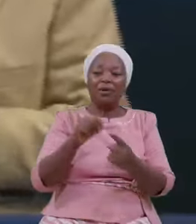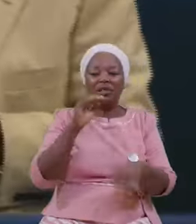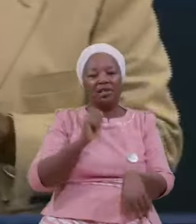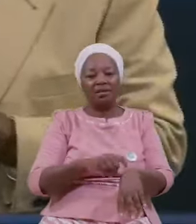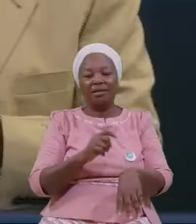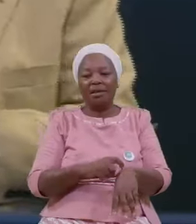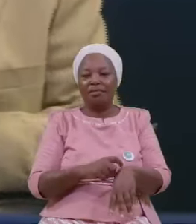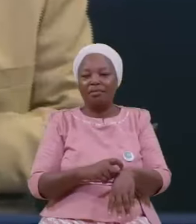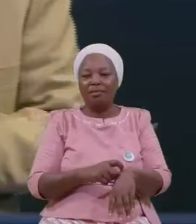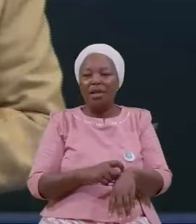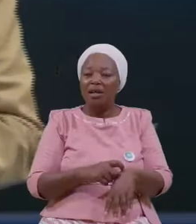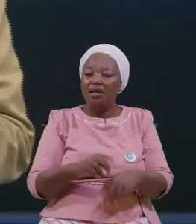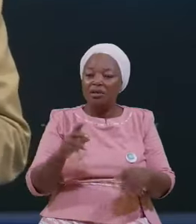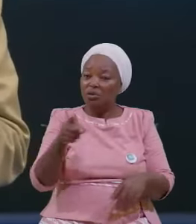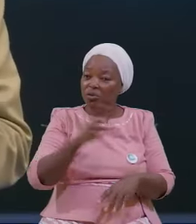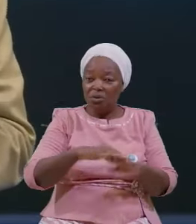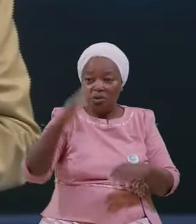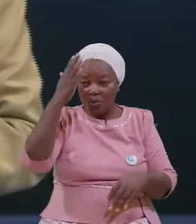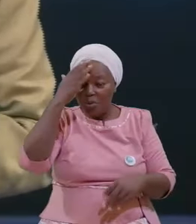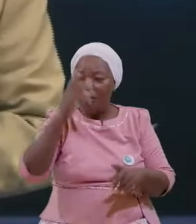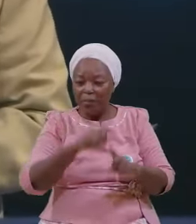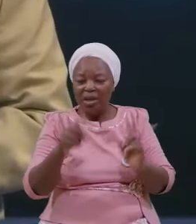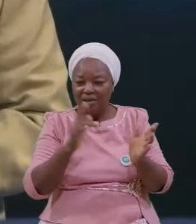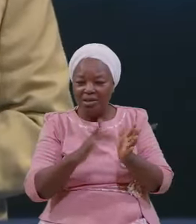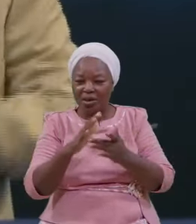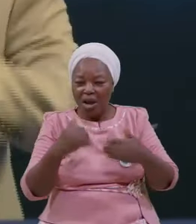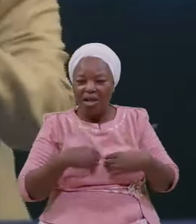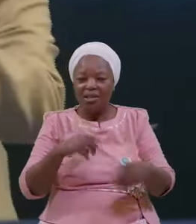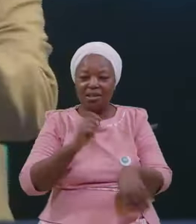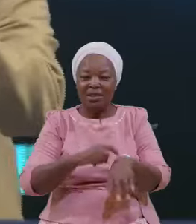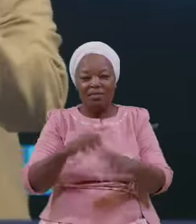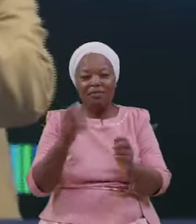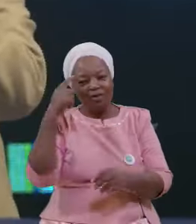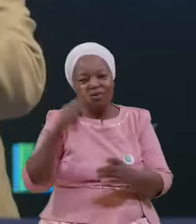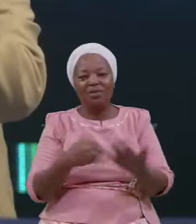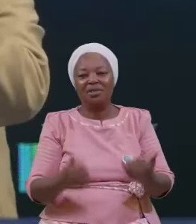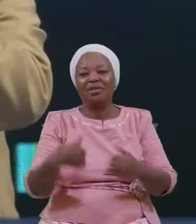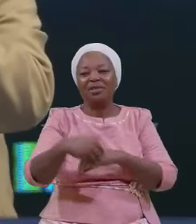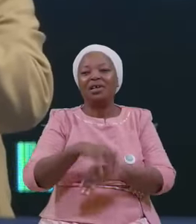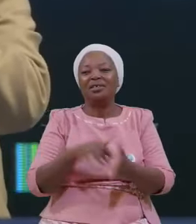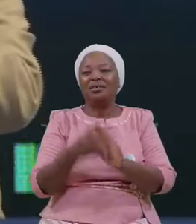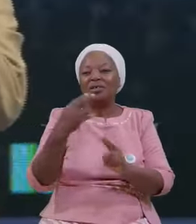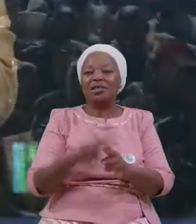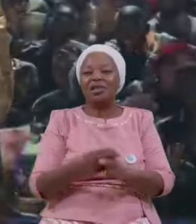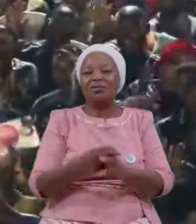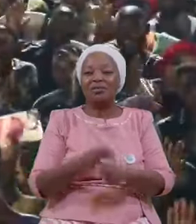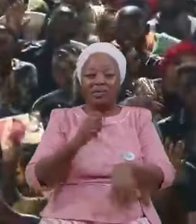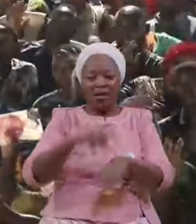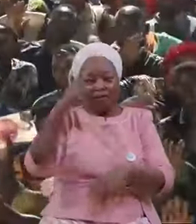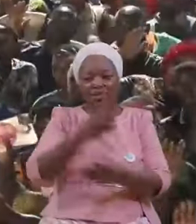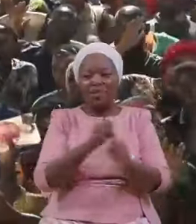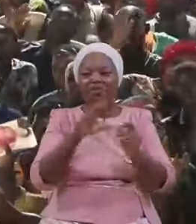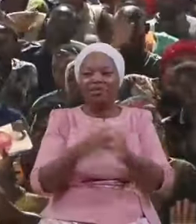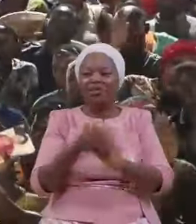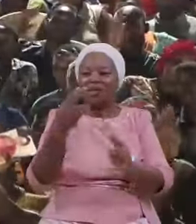know, but Jesus has appointment with you tonight. Appointment for your salvation. Appointment for